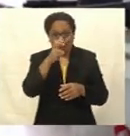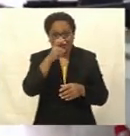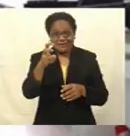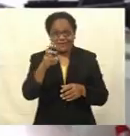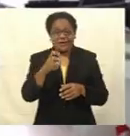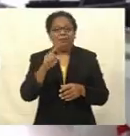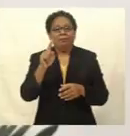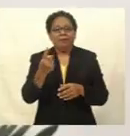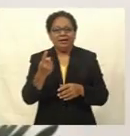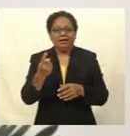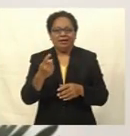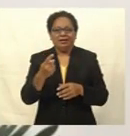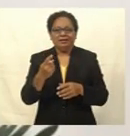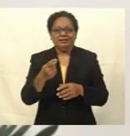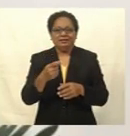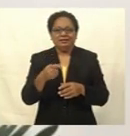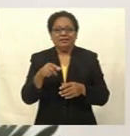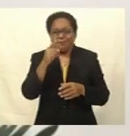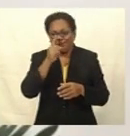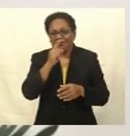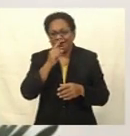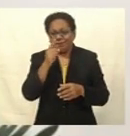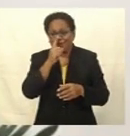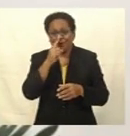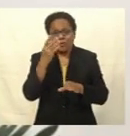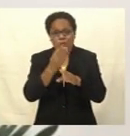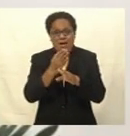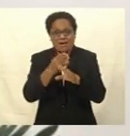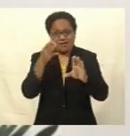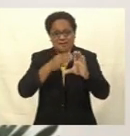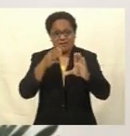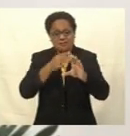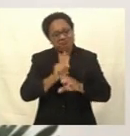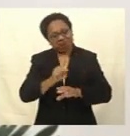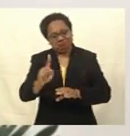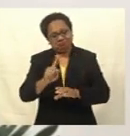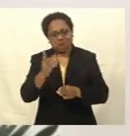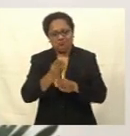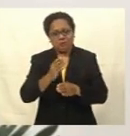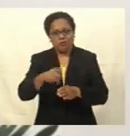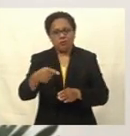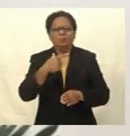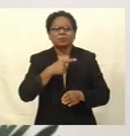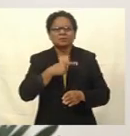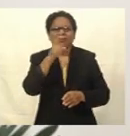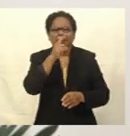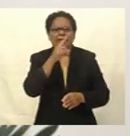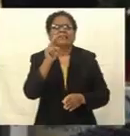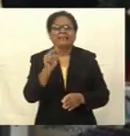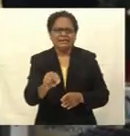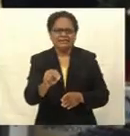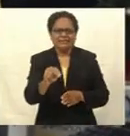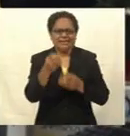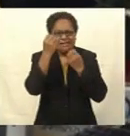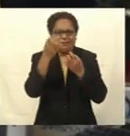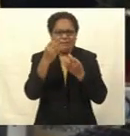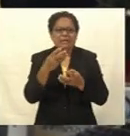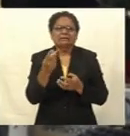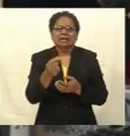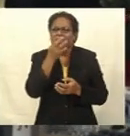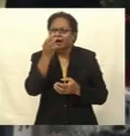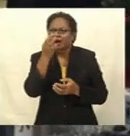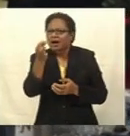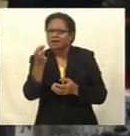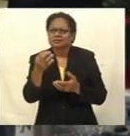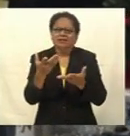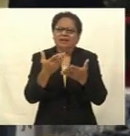media caters for. For our viewers, for our listeners, asking the question on their behalf, on the numbers, on the restriction that is in place. And for